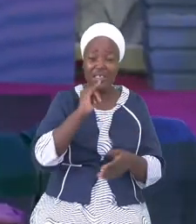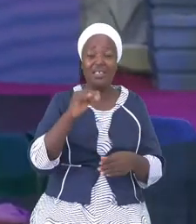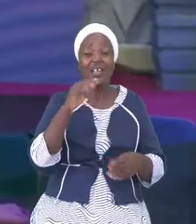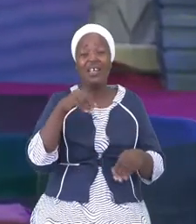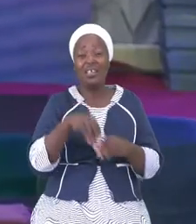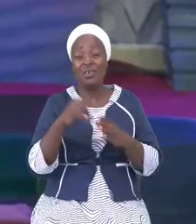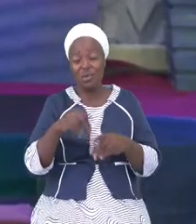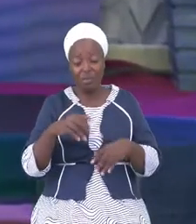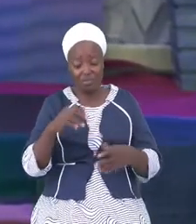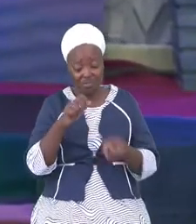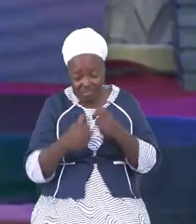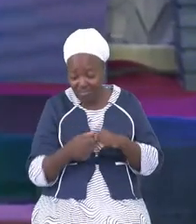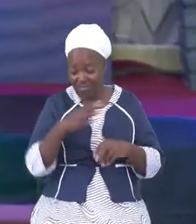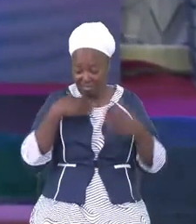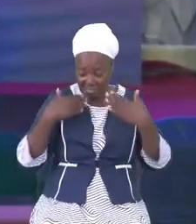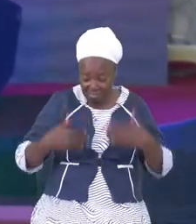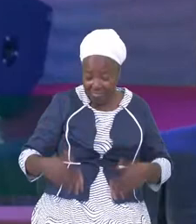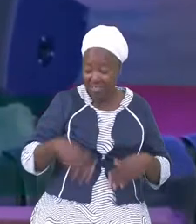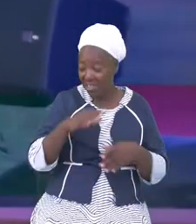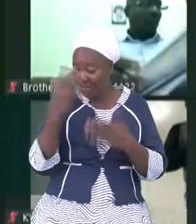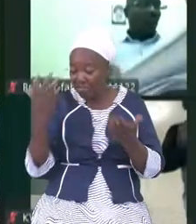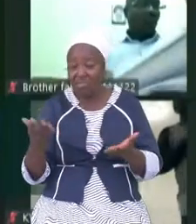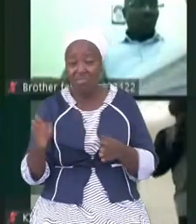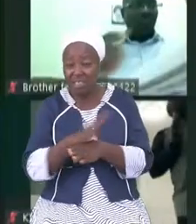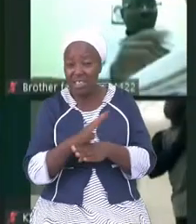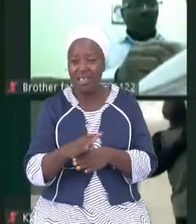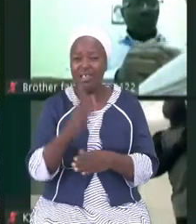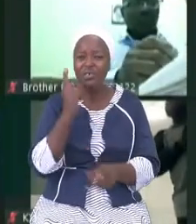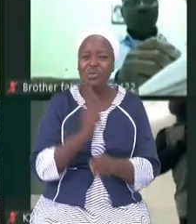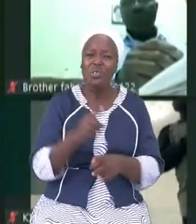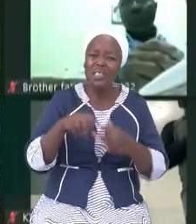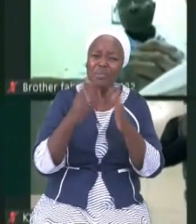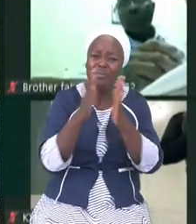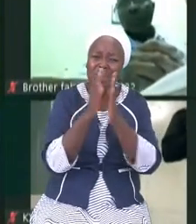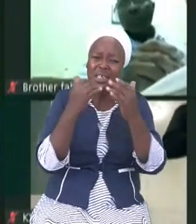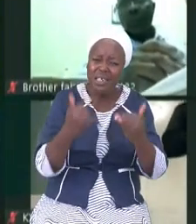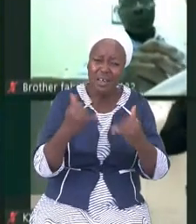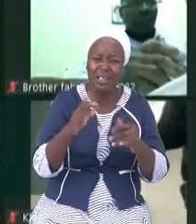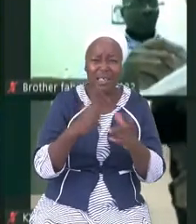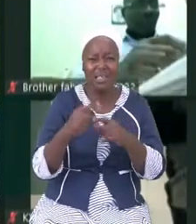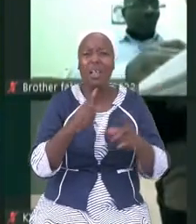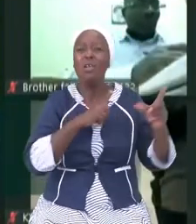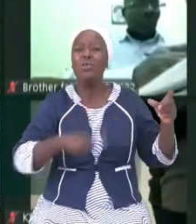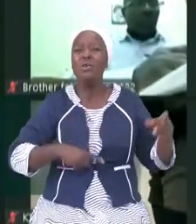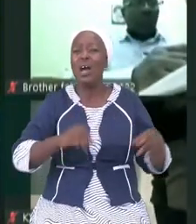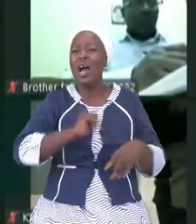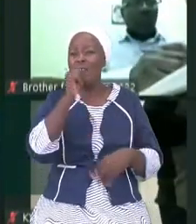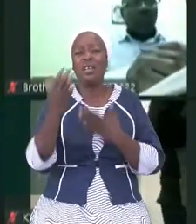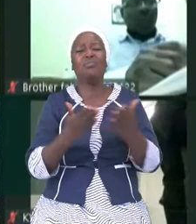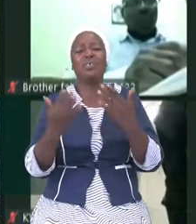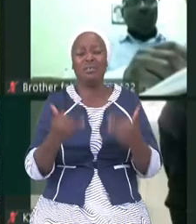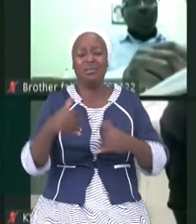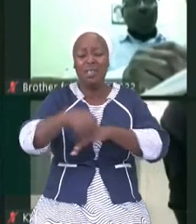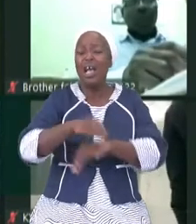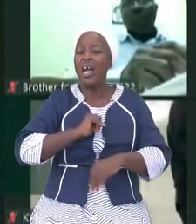turn everything around, why don't you open your mouth and say, Lord, here I am, here I am, here I am. I am praying